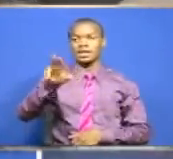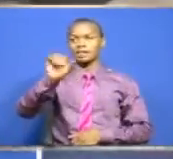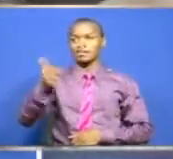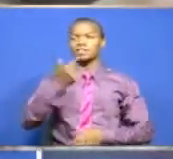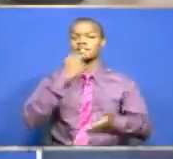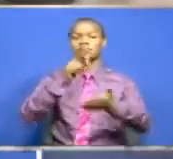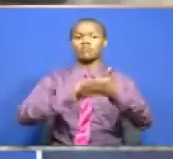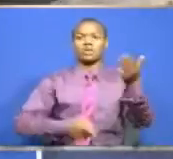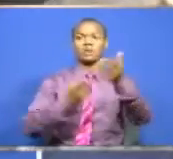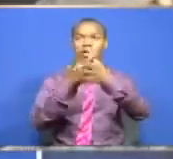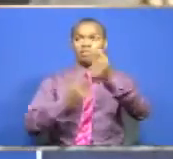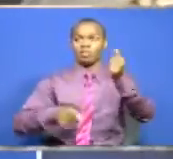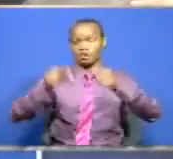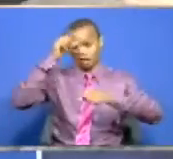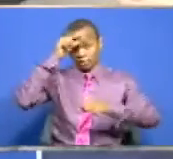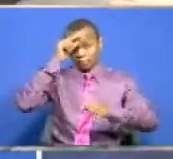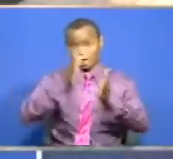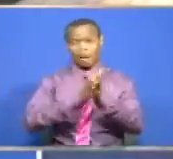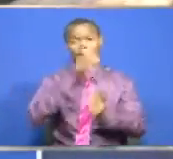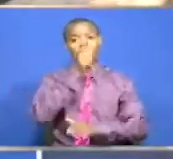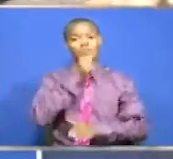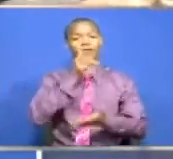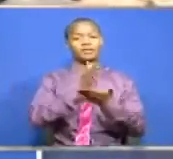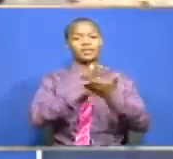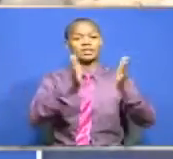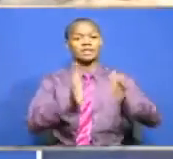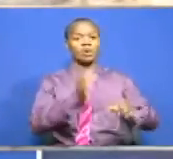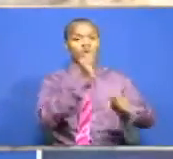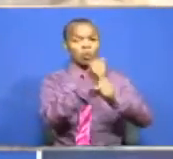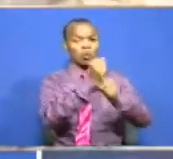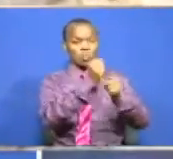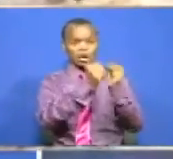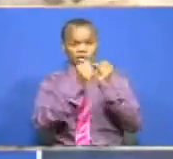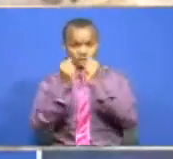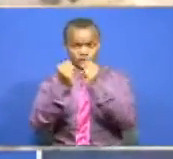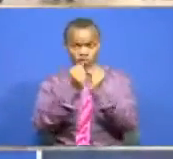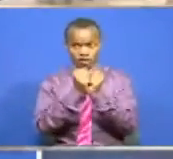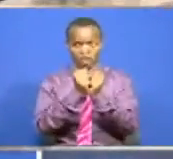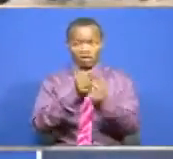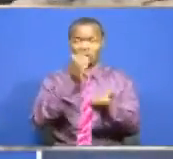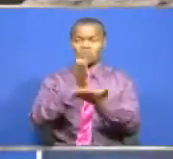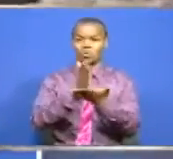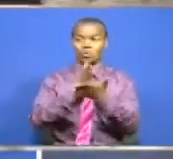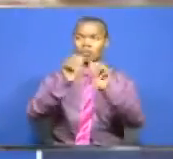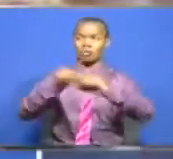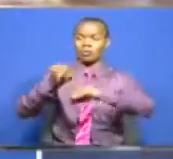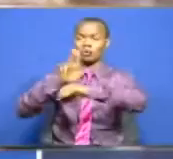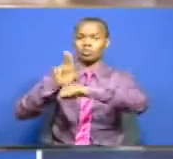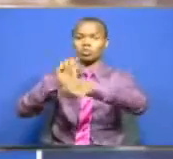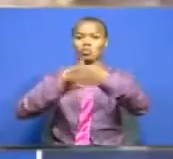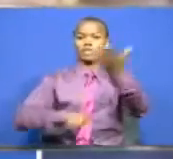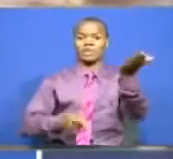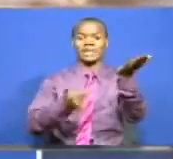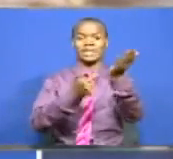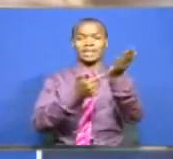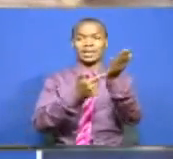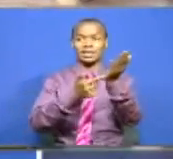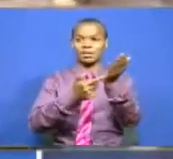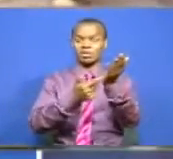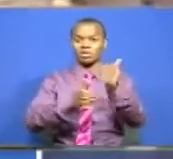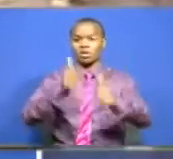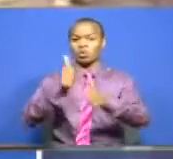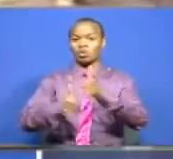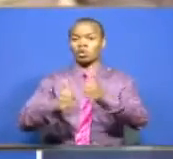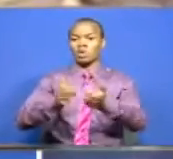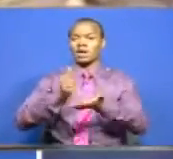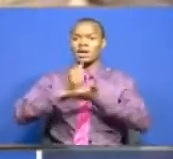private sector players need to pull a working collaborative effort to accelerate the adoption of smart technologies that will power